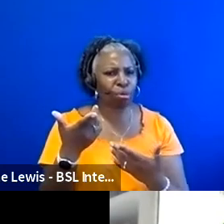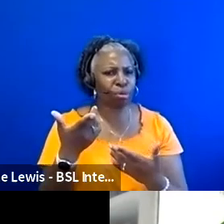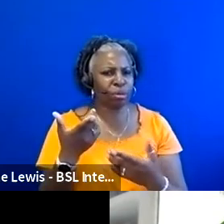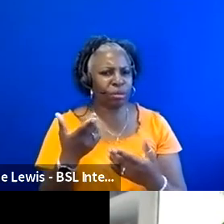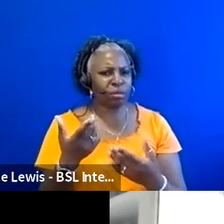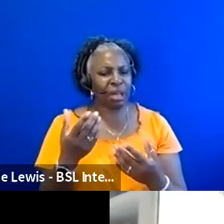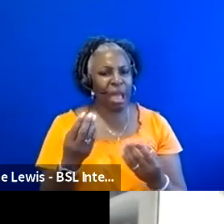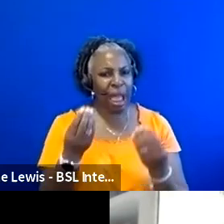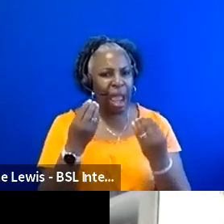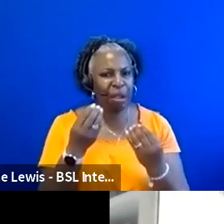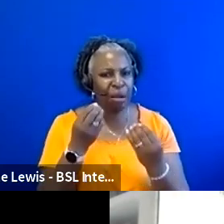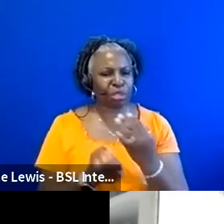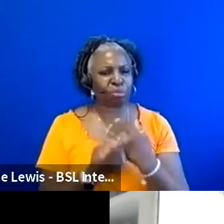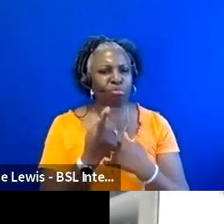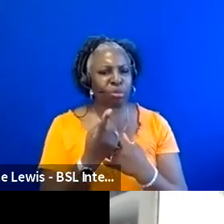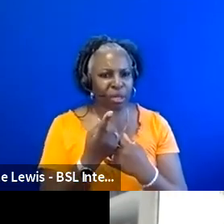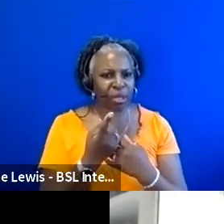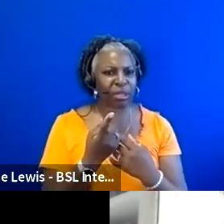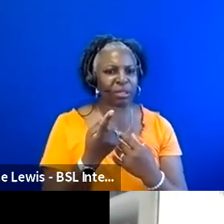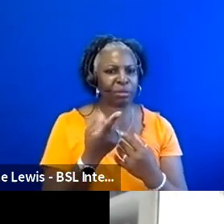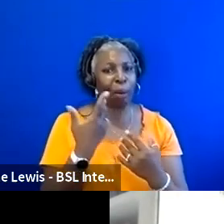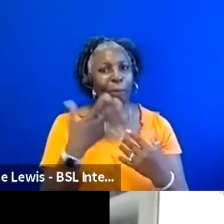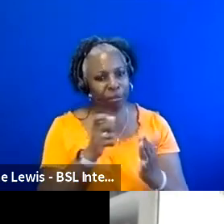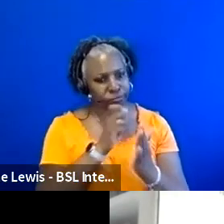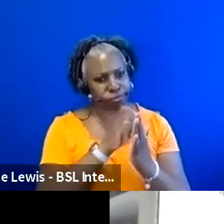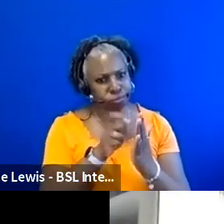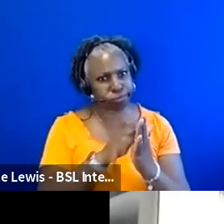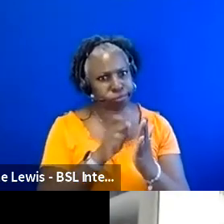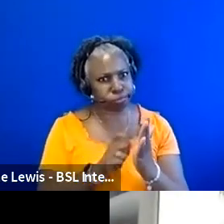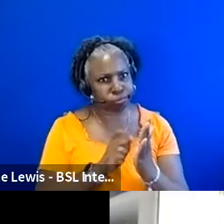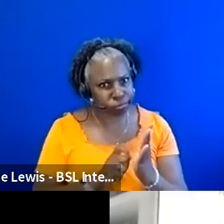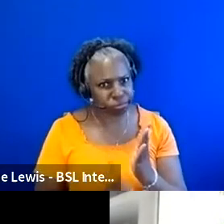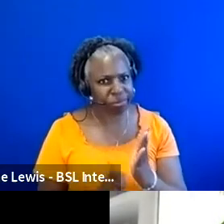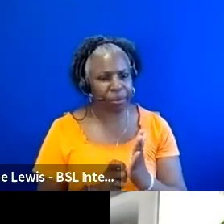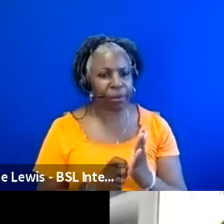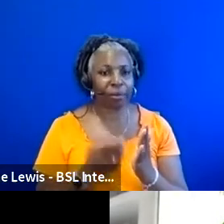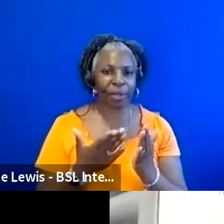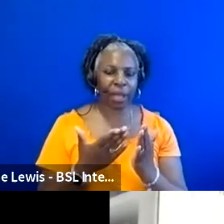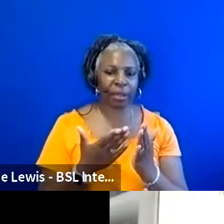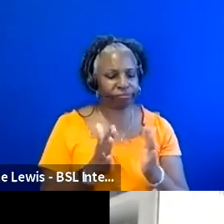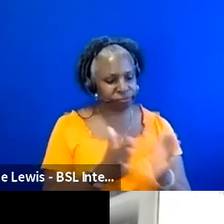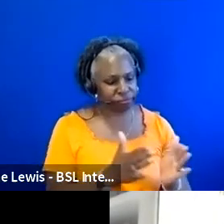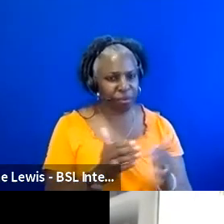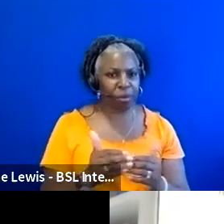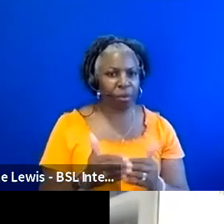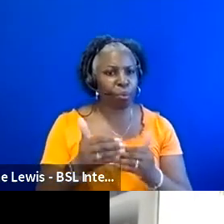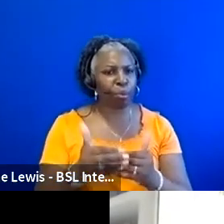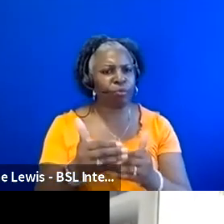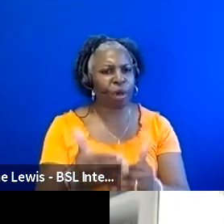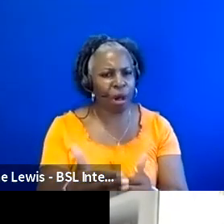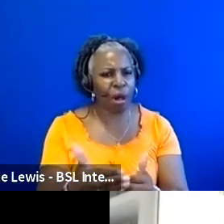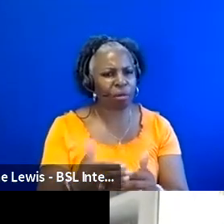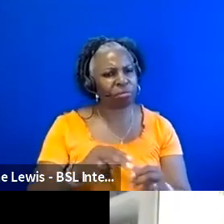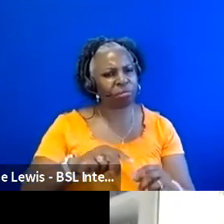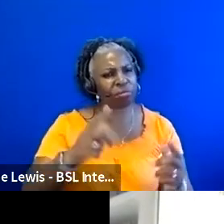some protests here. I wrote a lot about Morocco for a couple of years. And then I kind of moved on and worked on other topics. It's easier